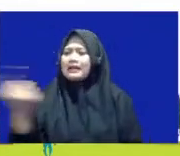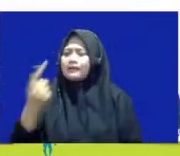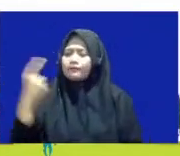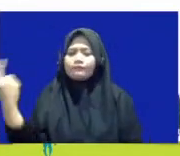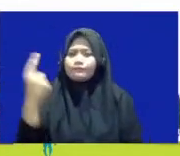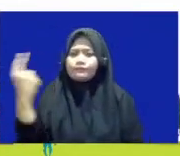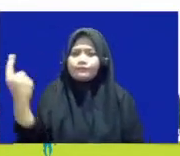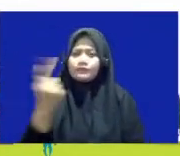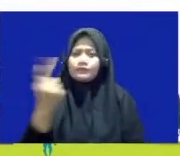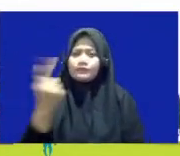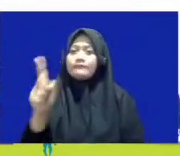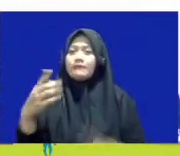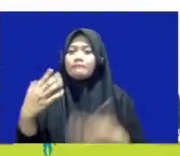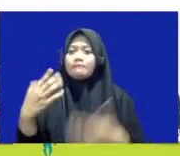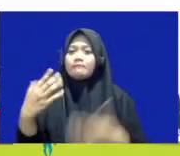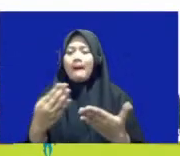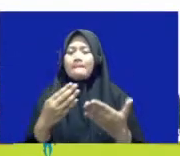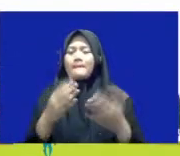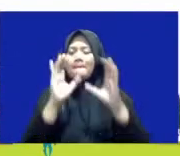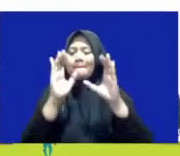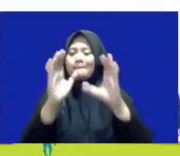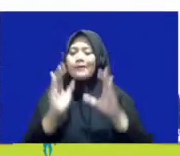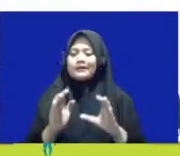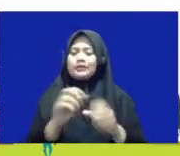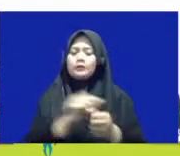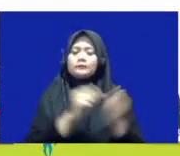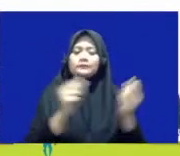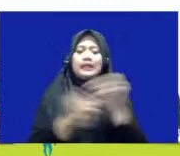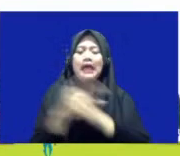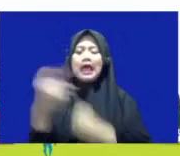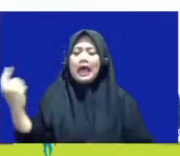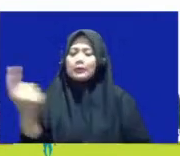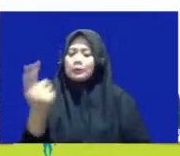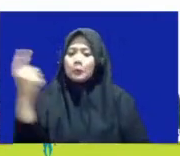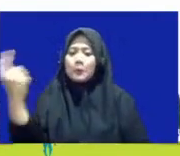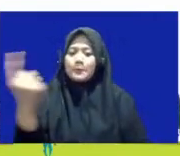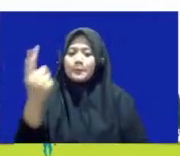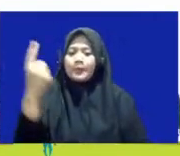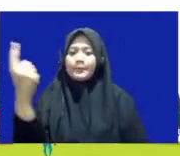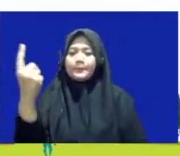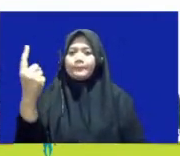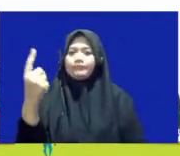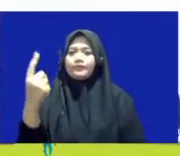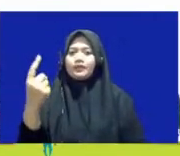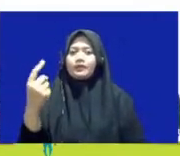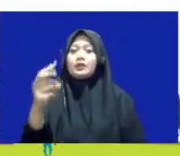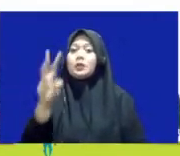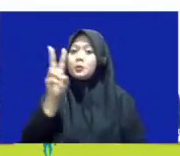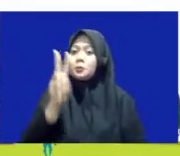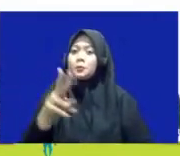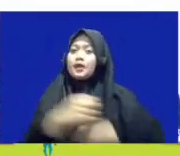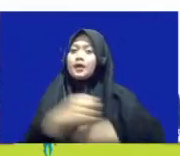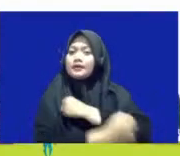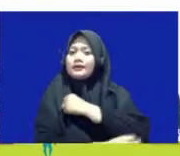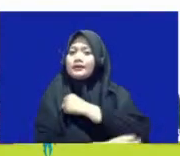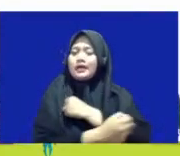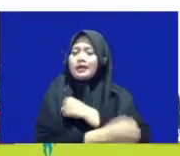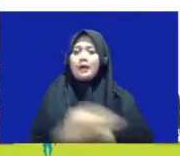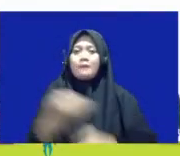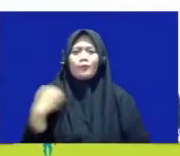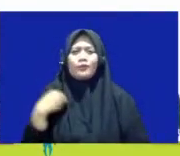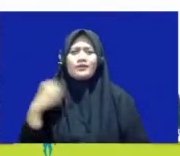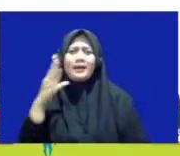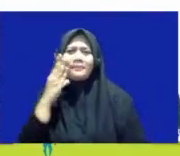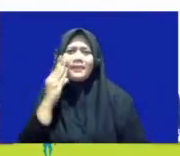It is apparent that both countries have long-standing experience and have made a significant investment